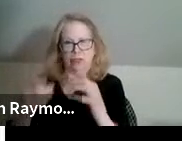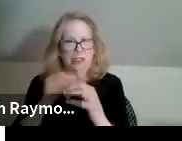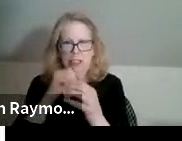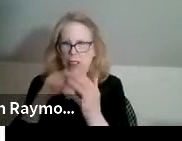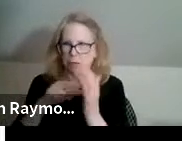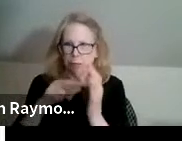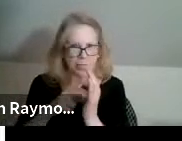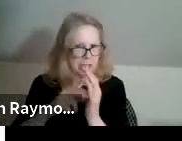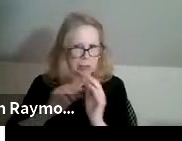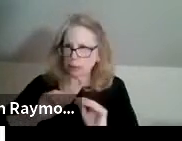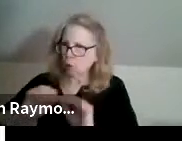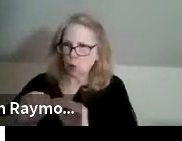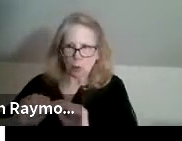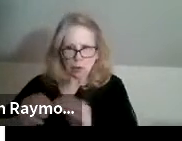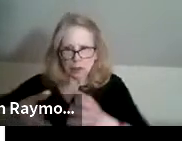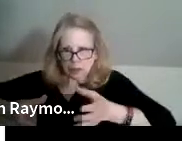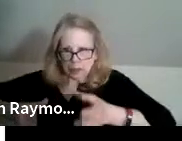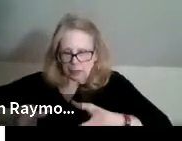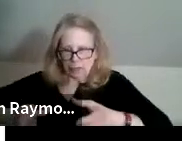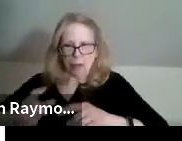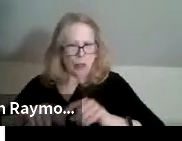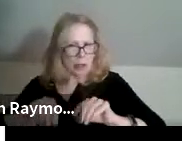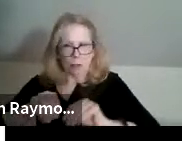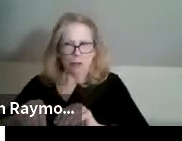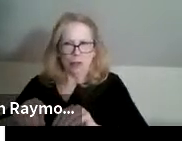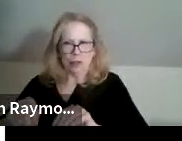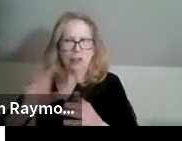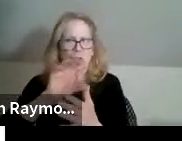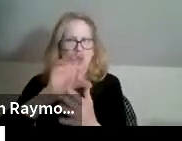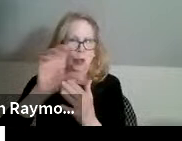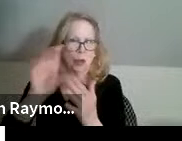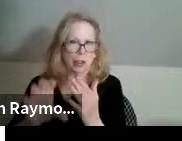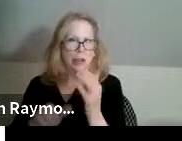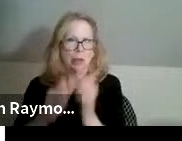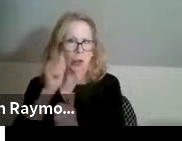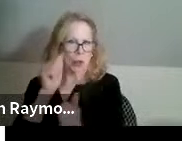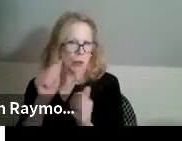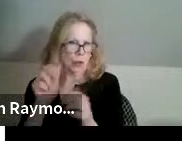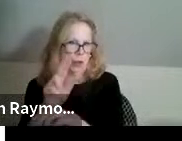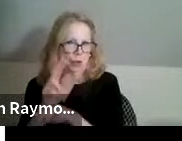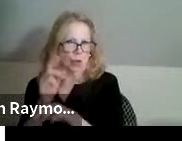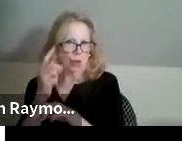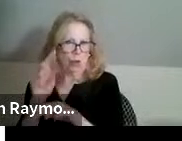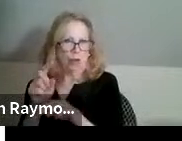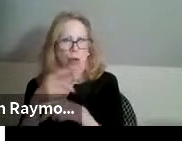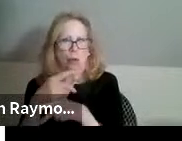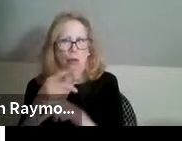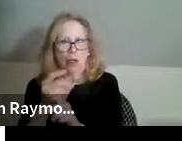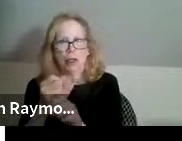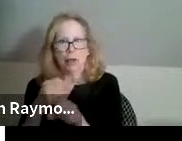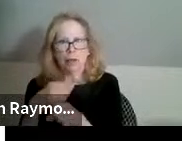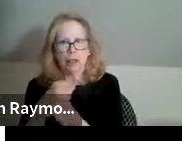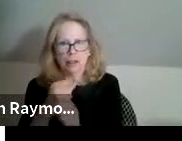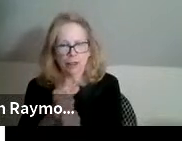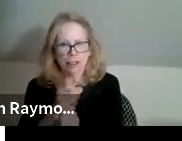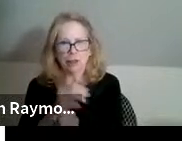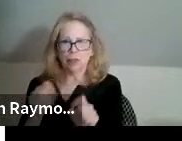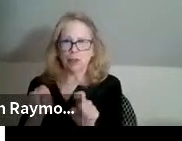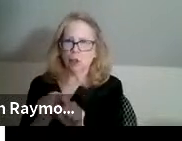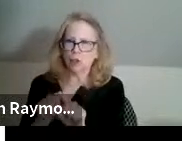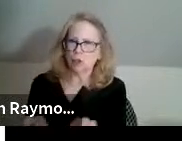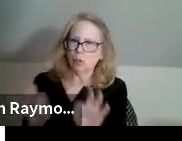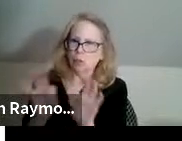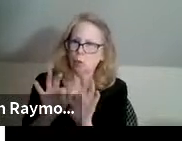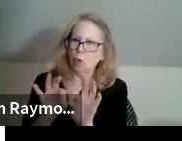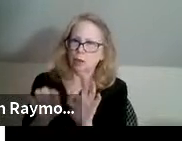be moved. These criteria are most useful to product manufacturers, but it's also important